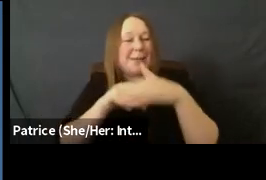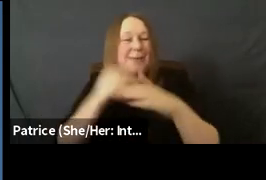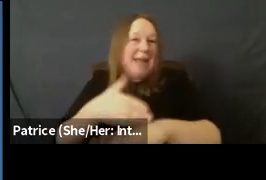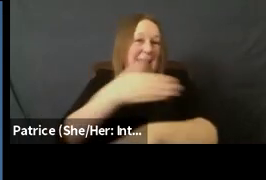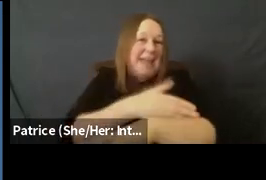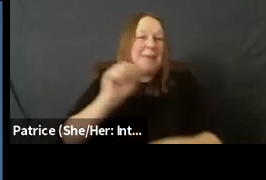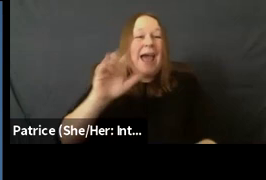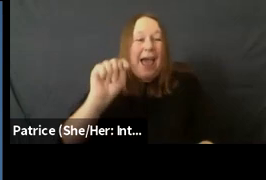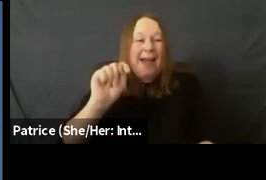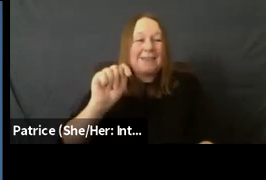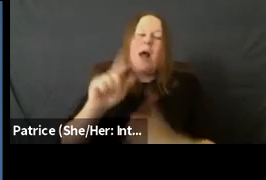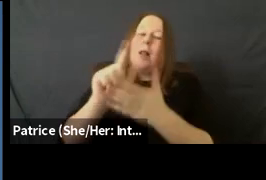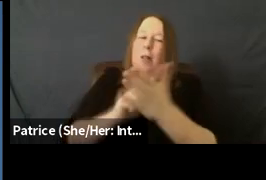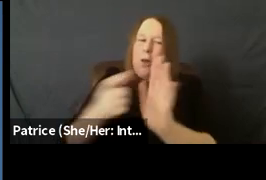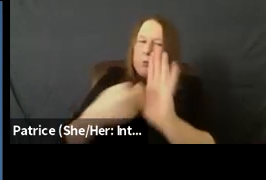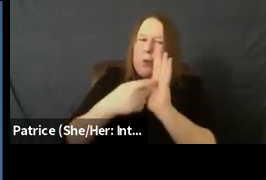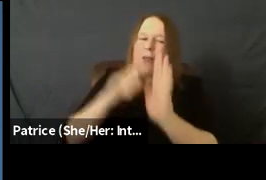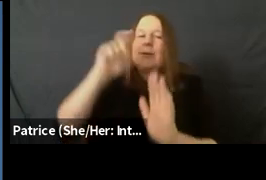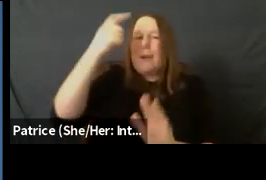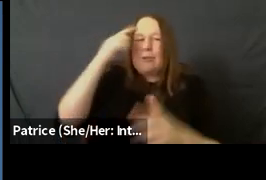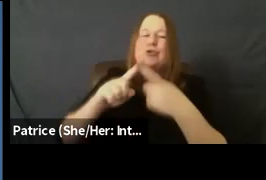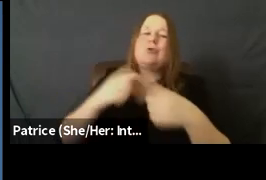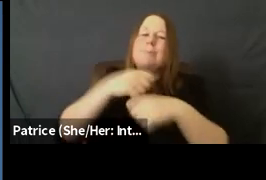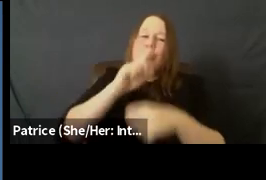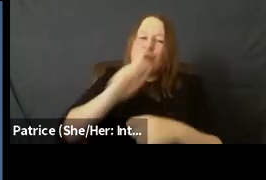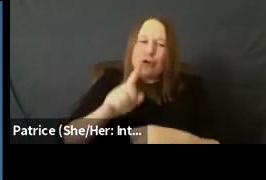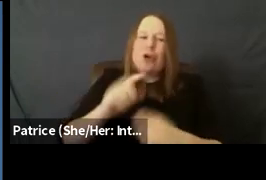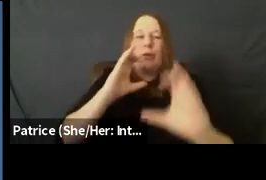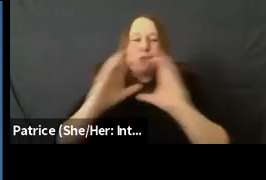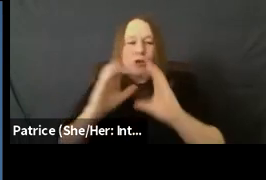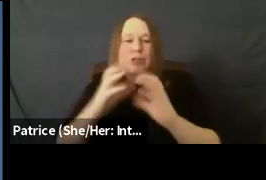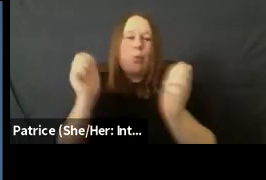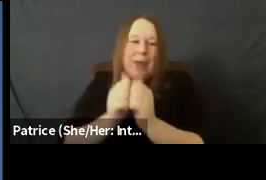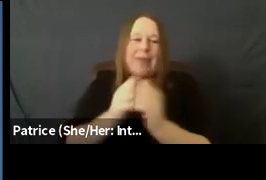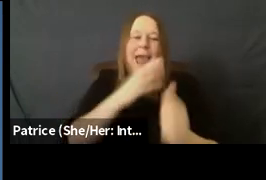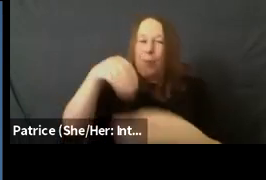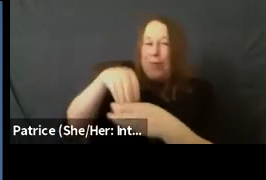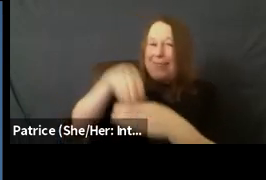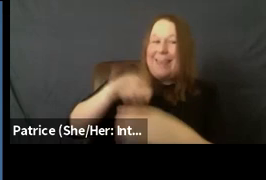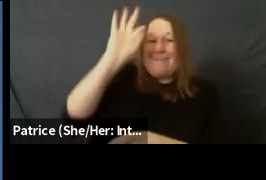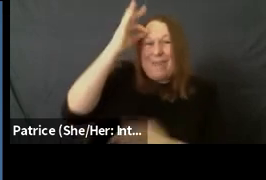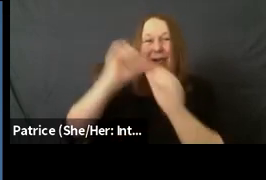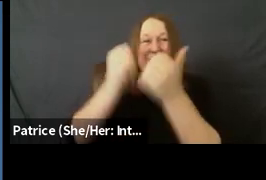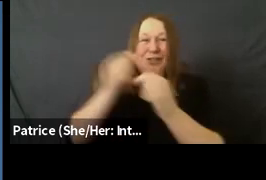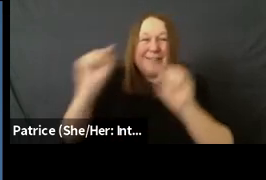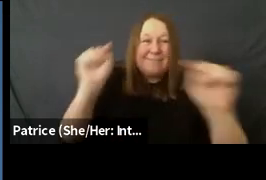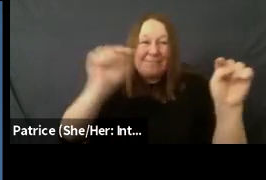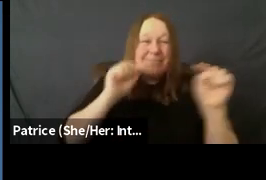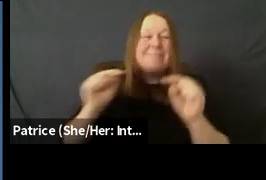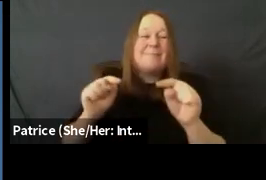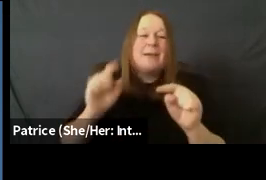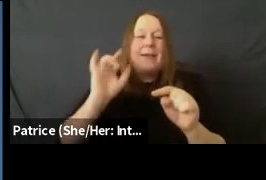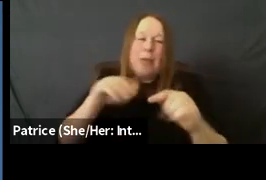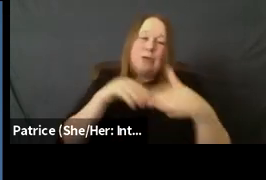Enhancement Act, a law that required the government to ensure that communications with and within the federal agencies